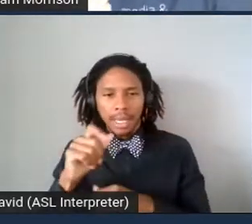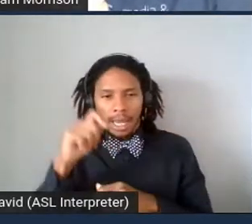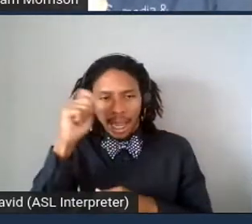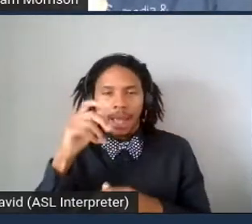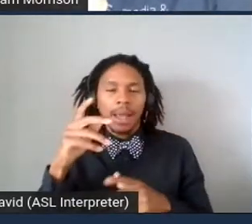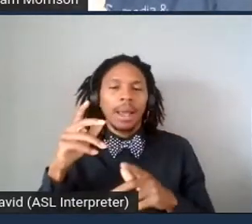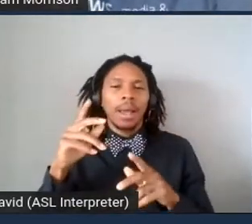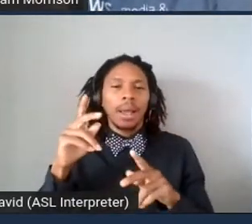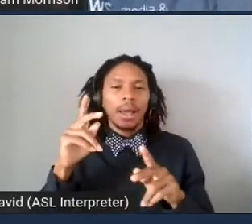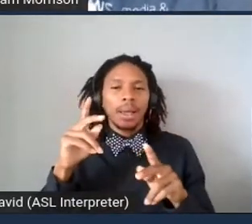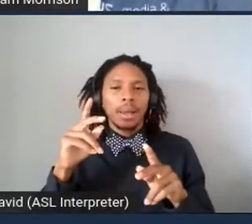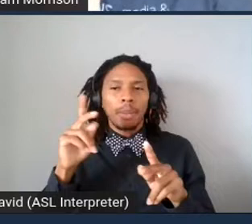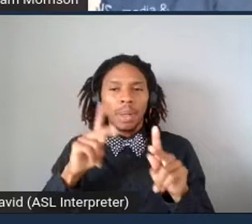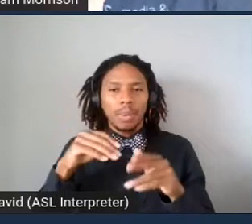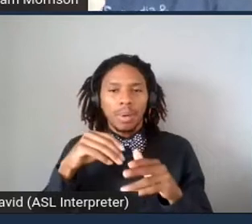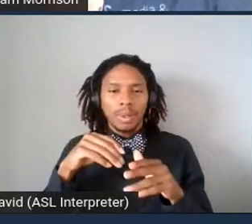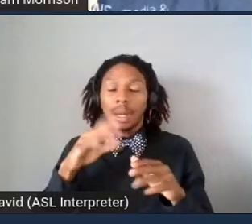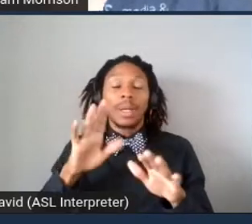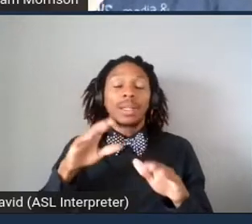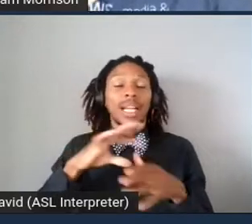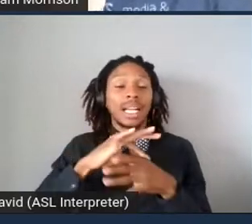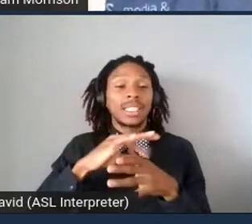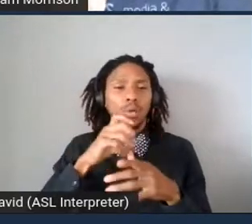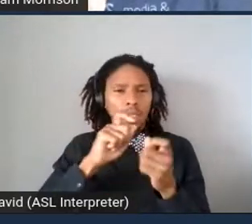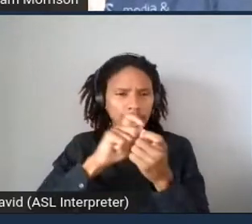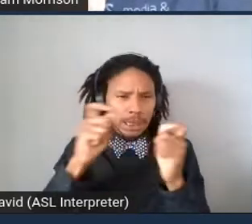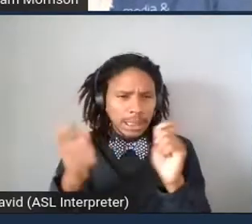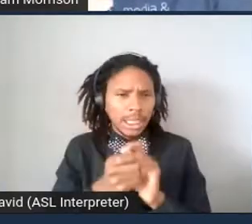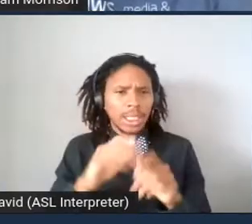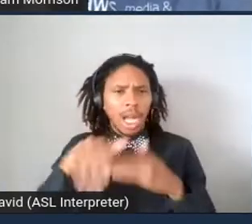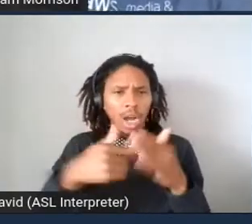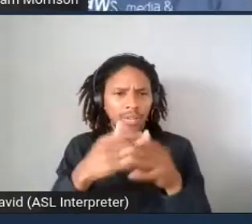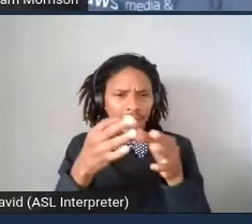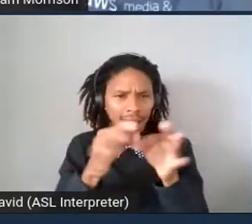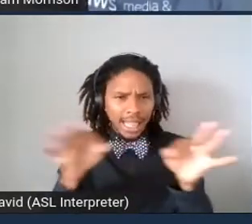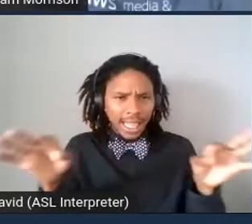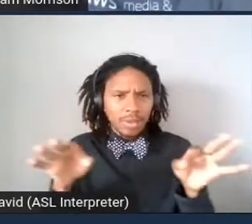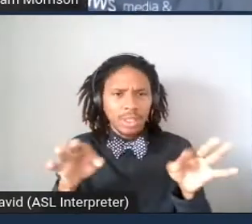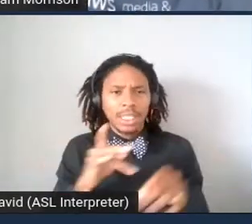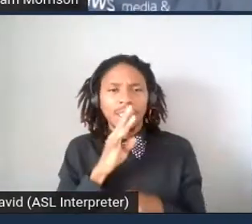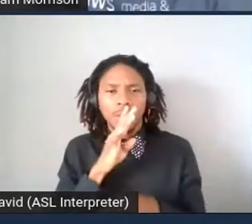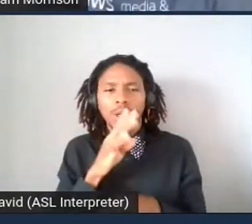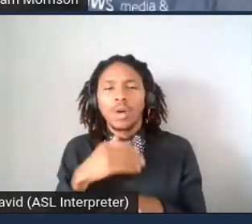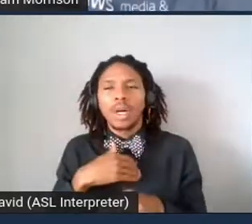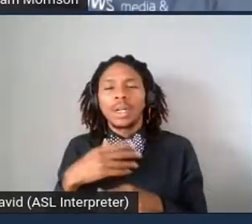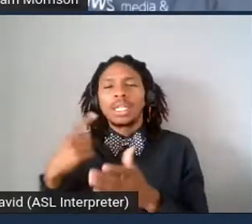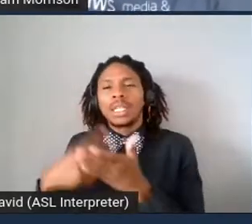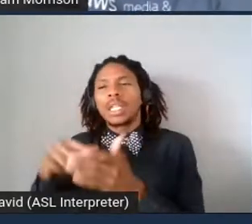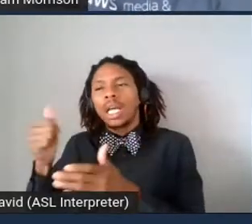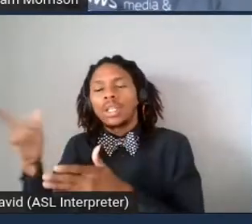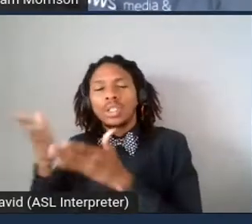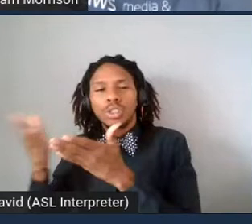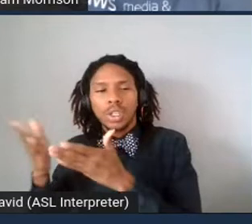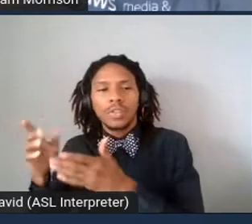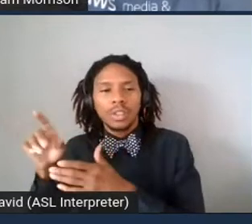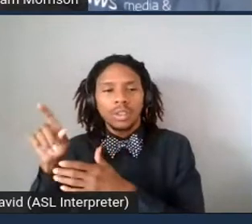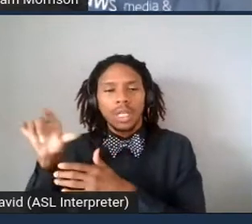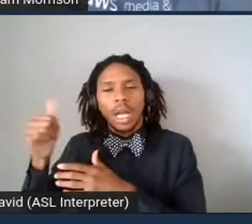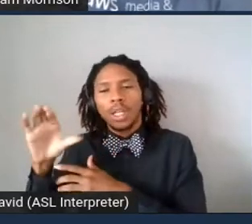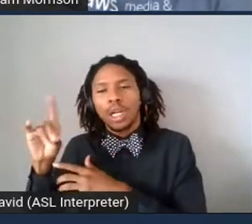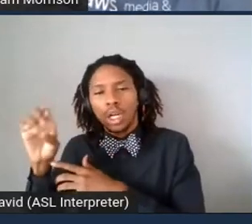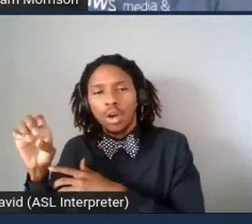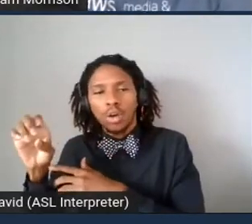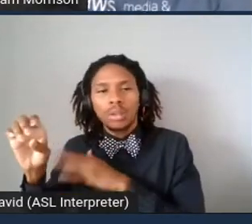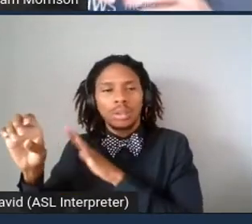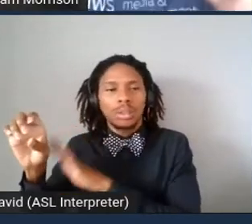change dramatically. You're also getting all of the language that is spoken. We'll talk about the other service, the other code that I